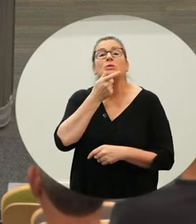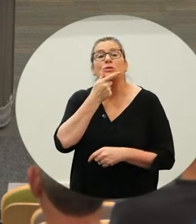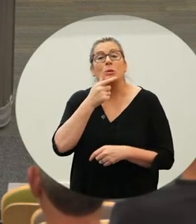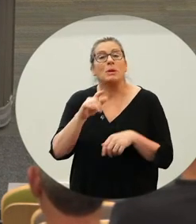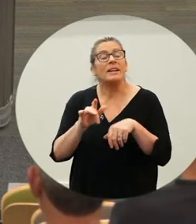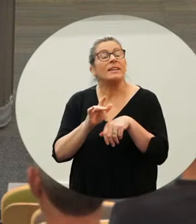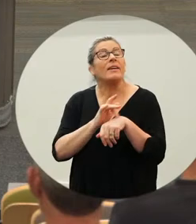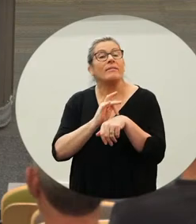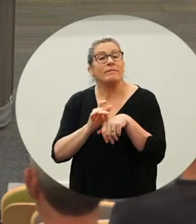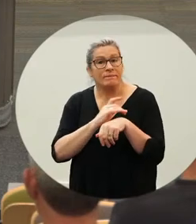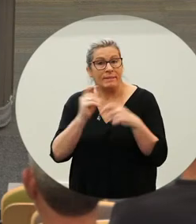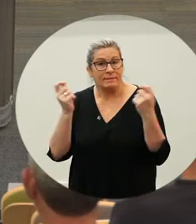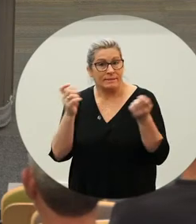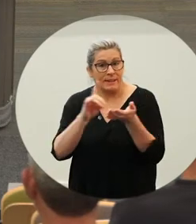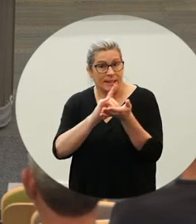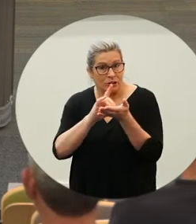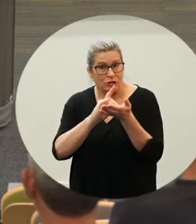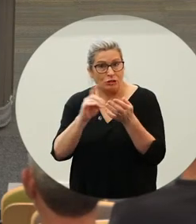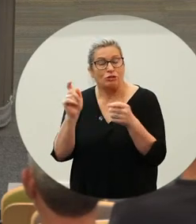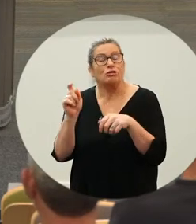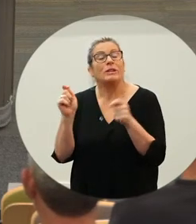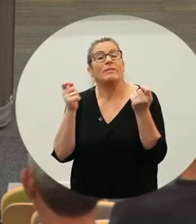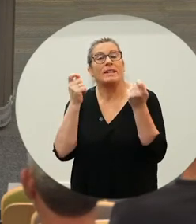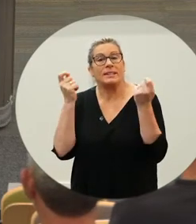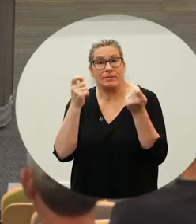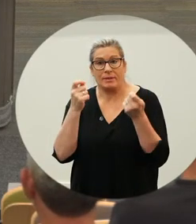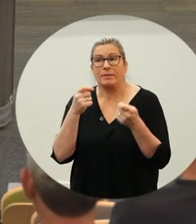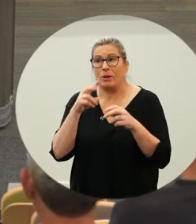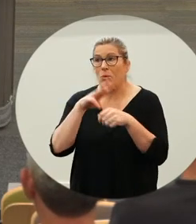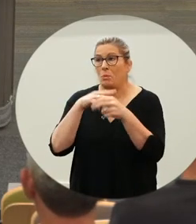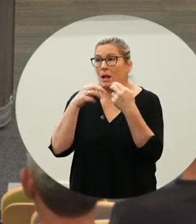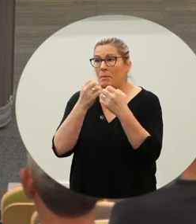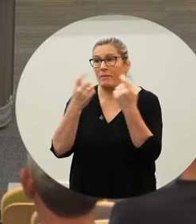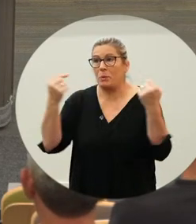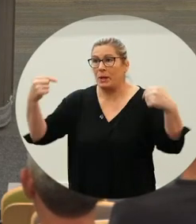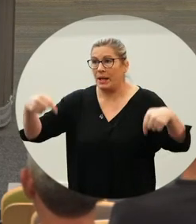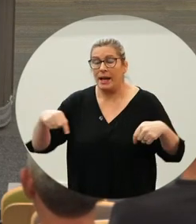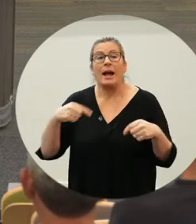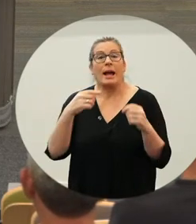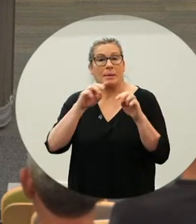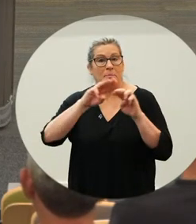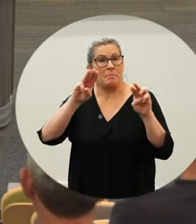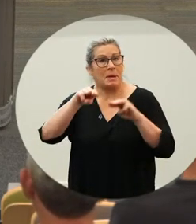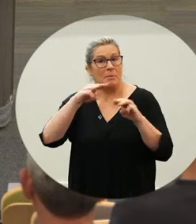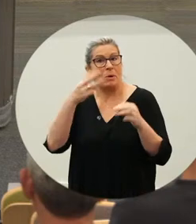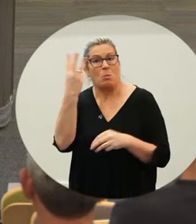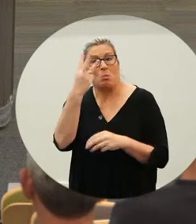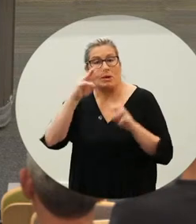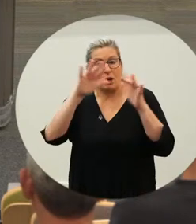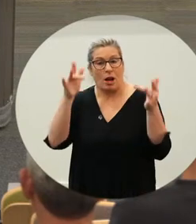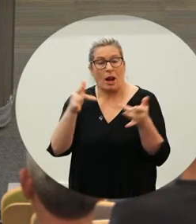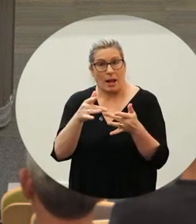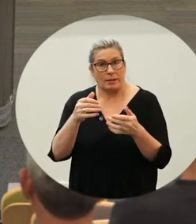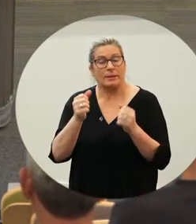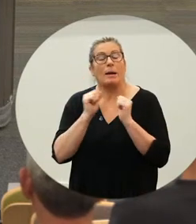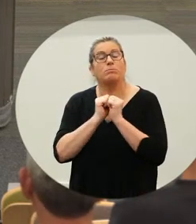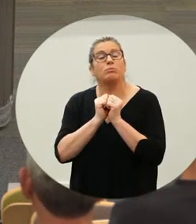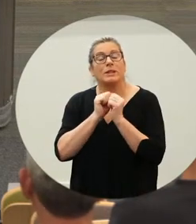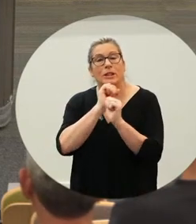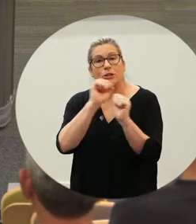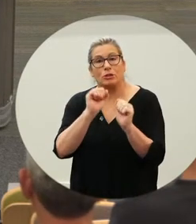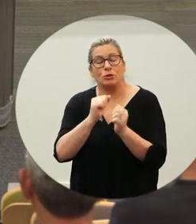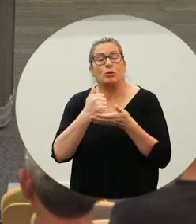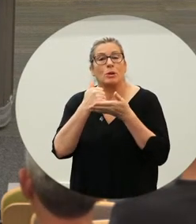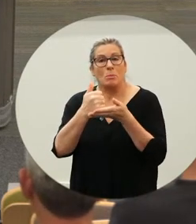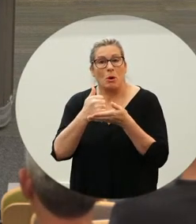who are here with us in person, and those of you who are watching online. We appreciate your support. I'd also like to welcome